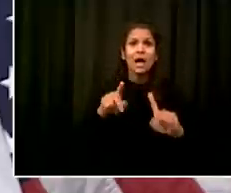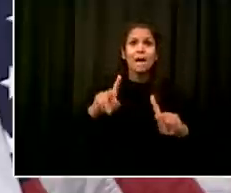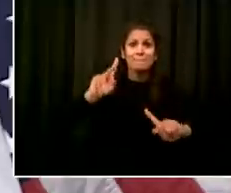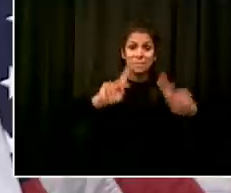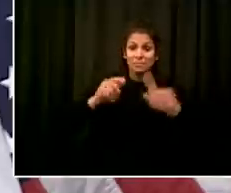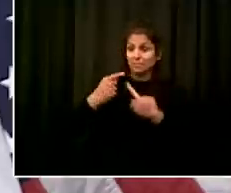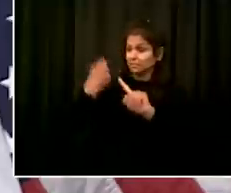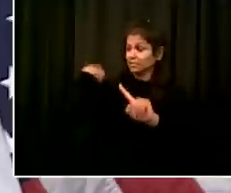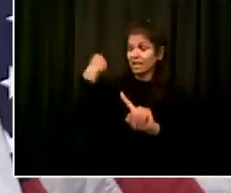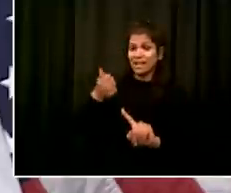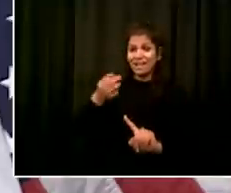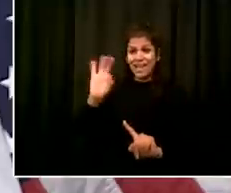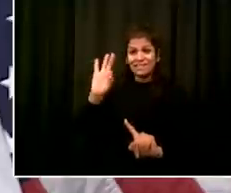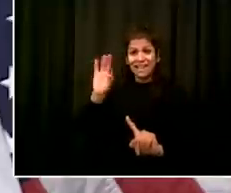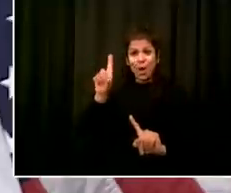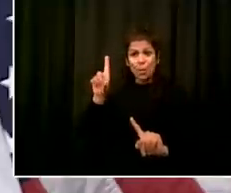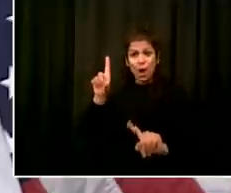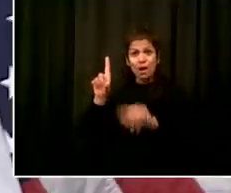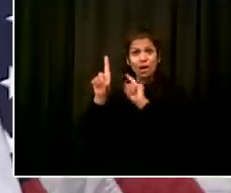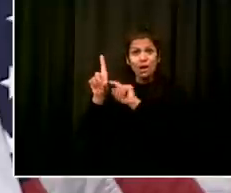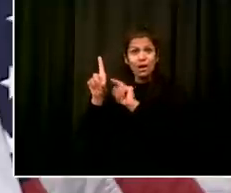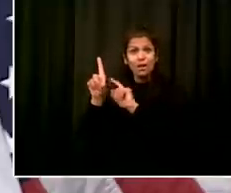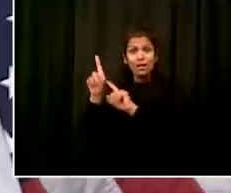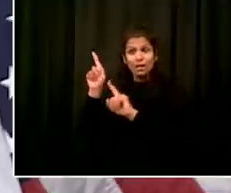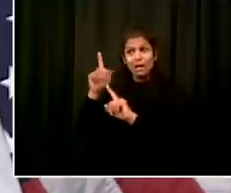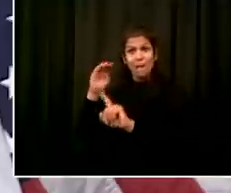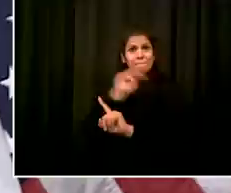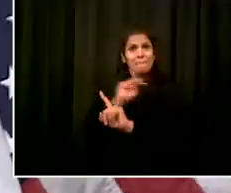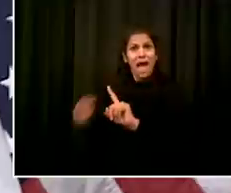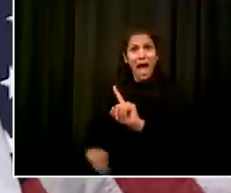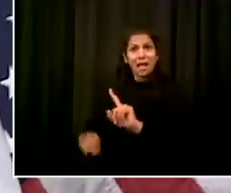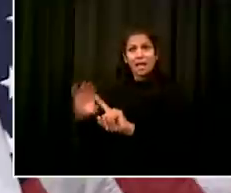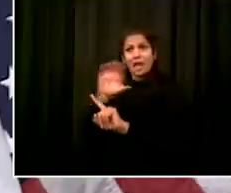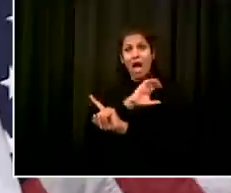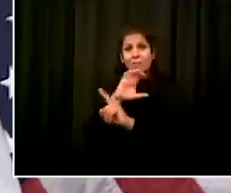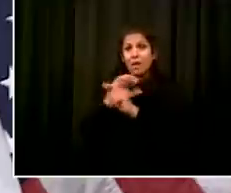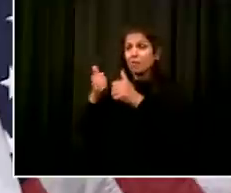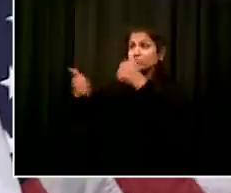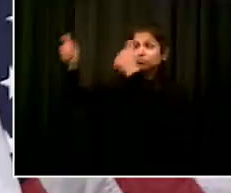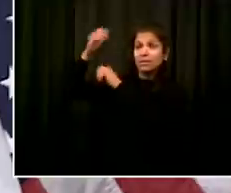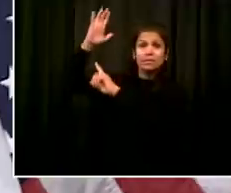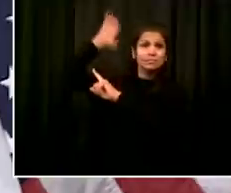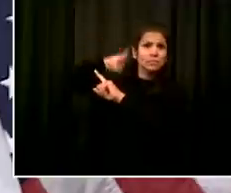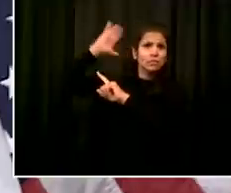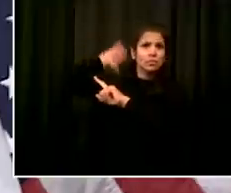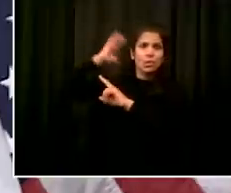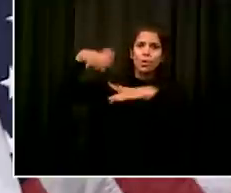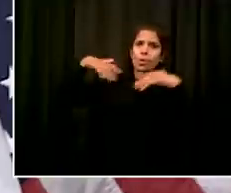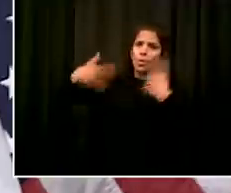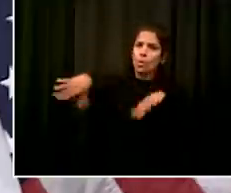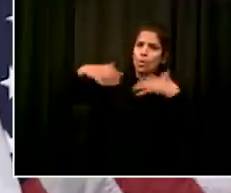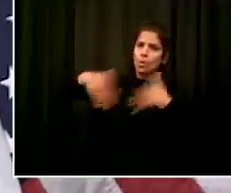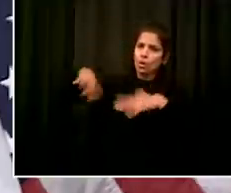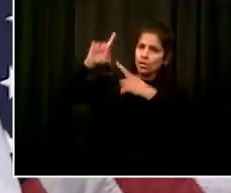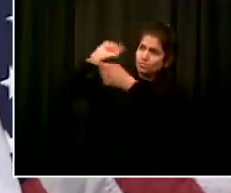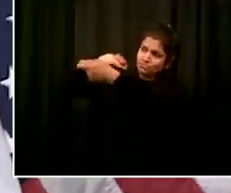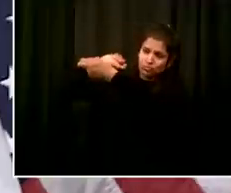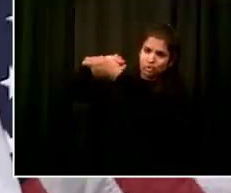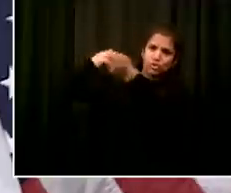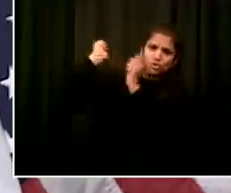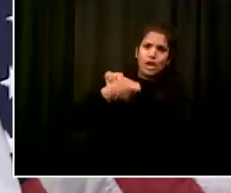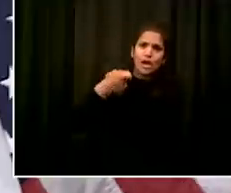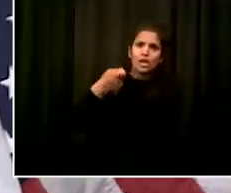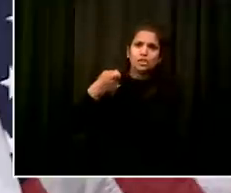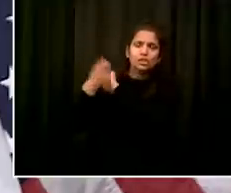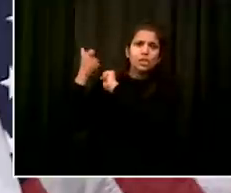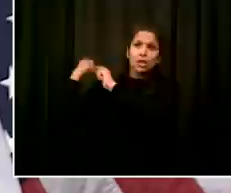I think there's been a lot of police leaders, a lot of police reformers from within the police profession who long ago came to the conclusion